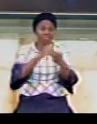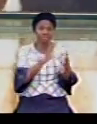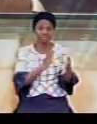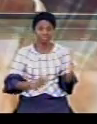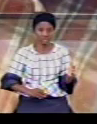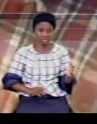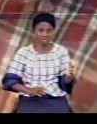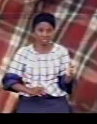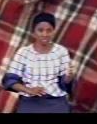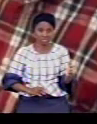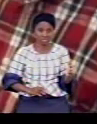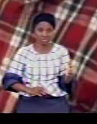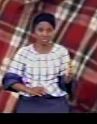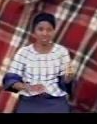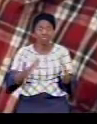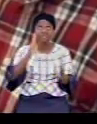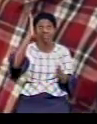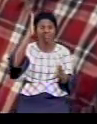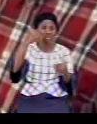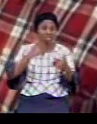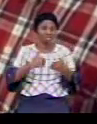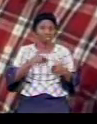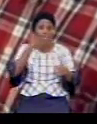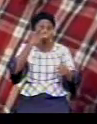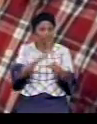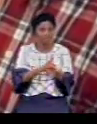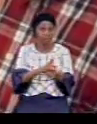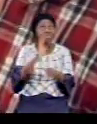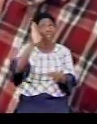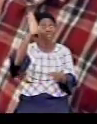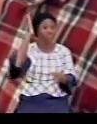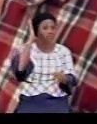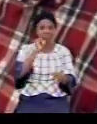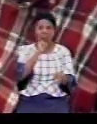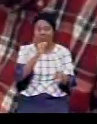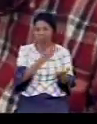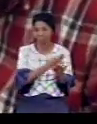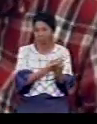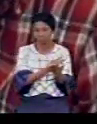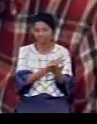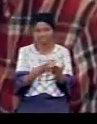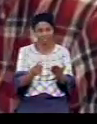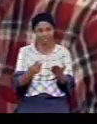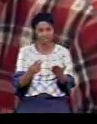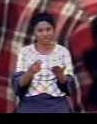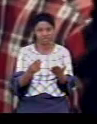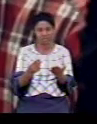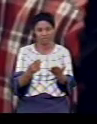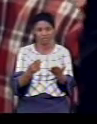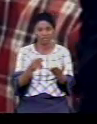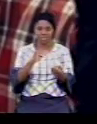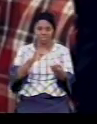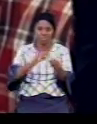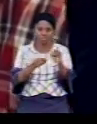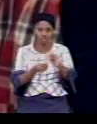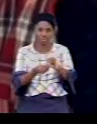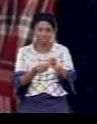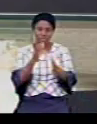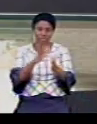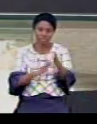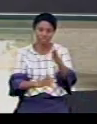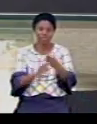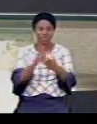has promised he will not fail. Numbers chapter